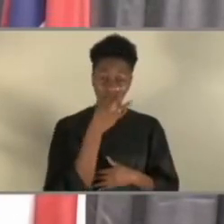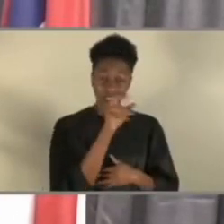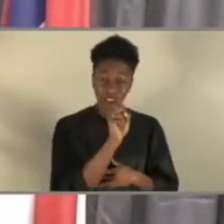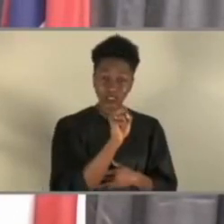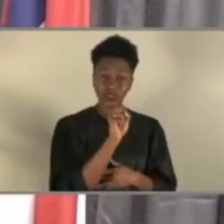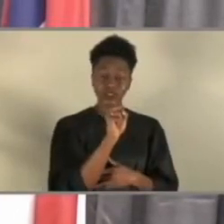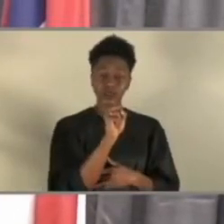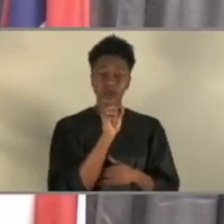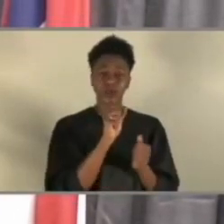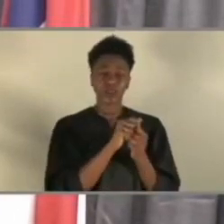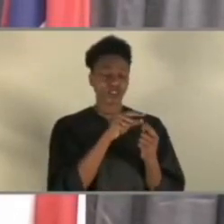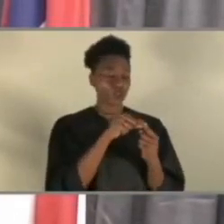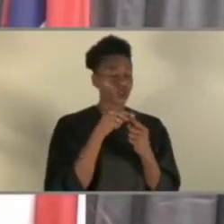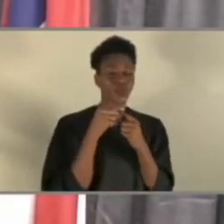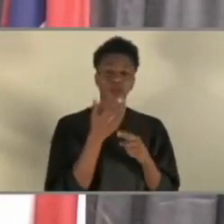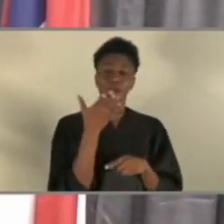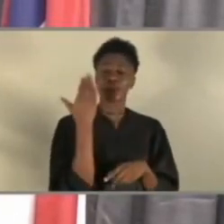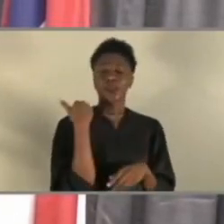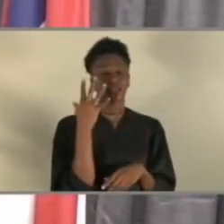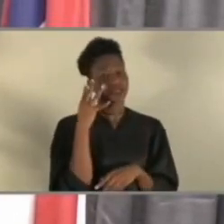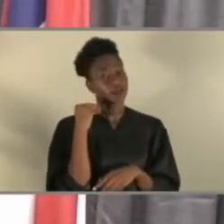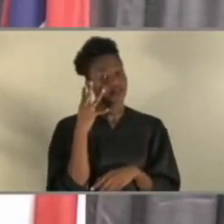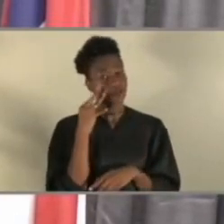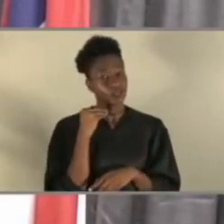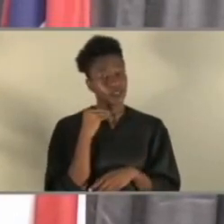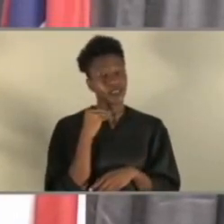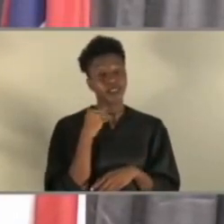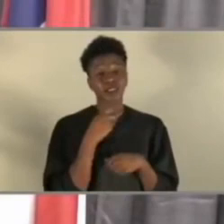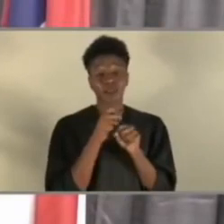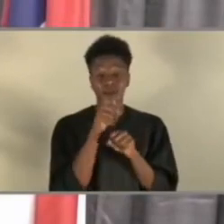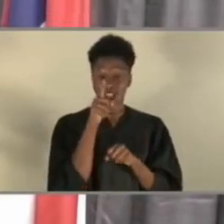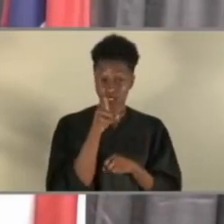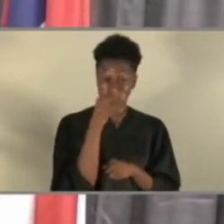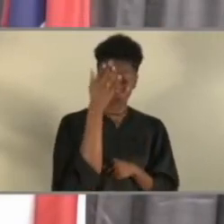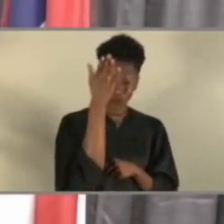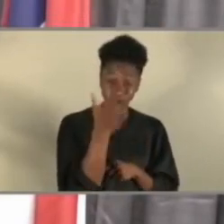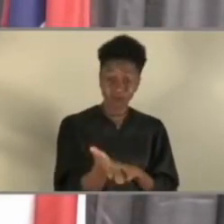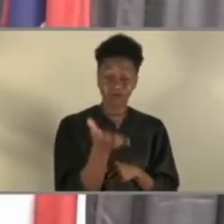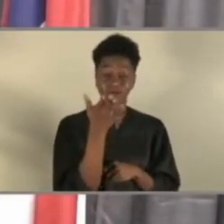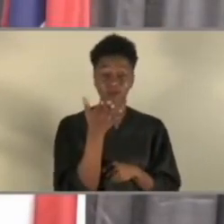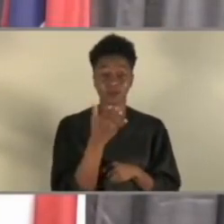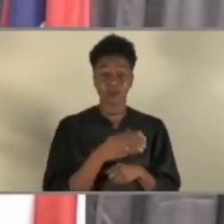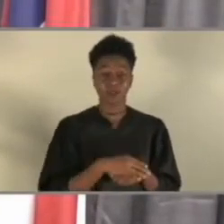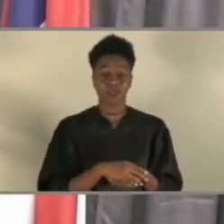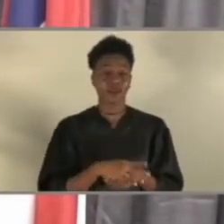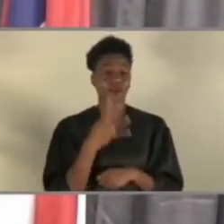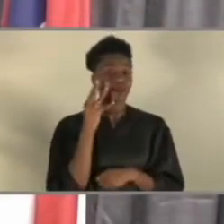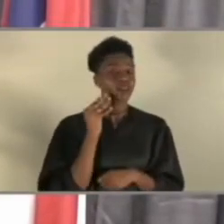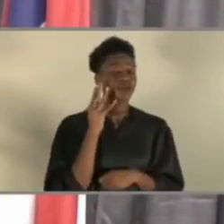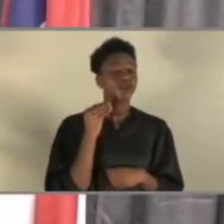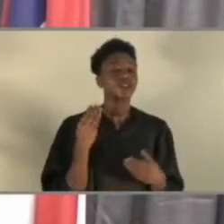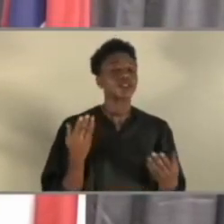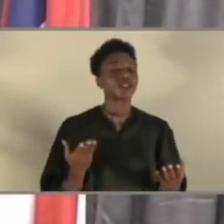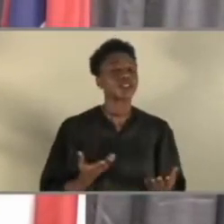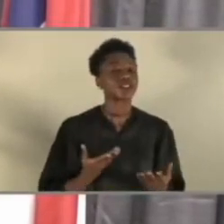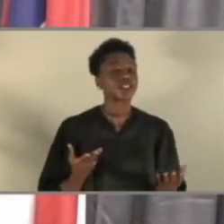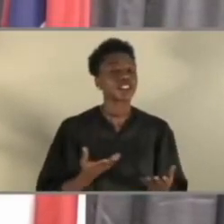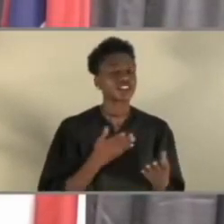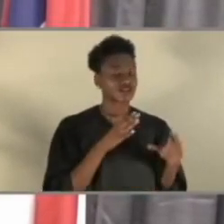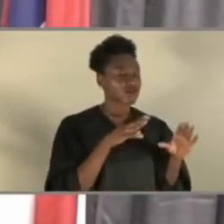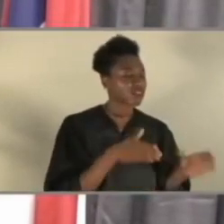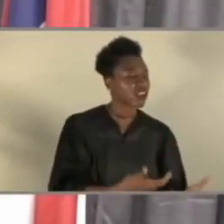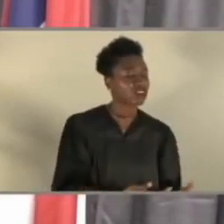with the unique past experiences that make you you. The experiences here,